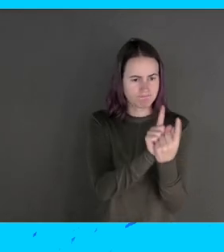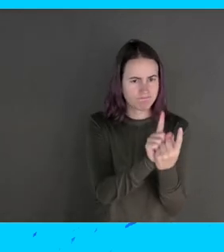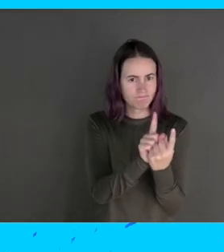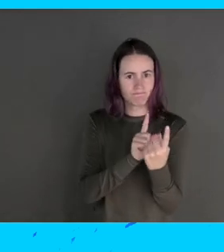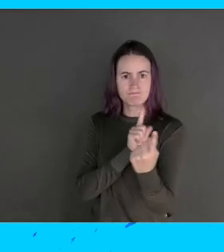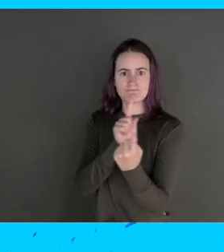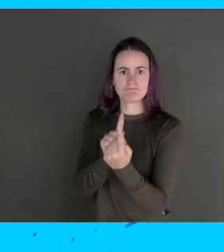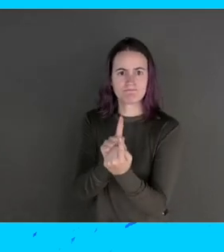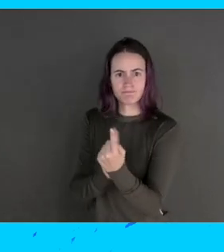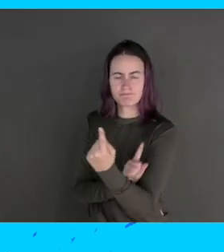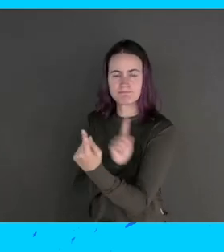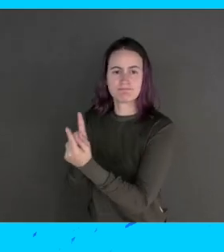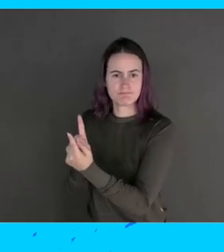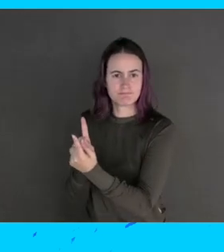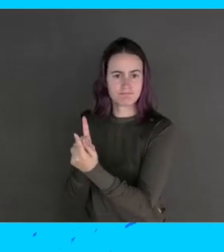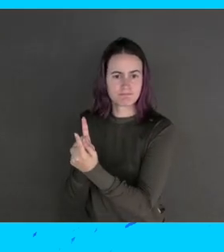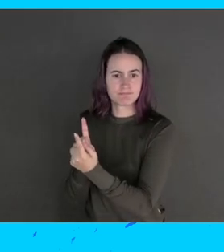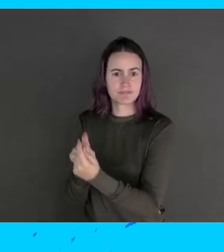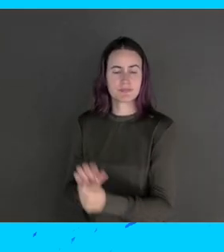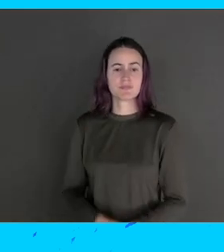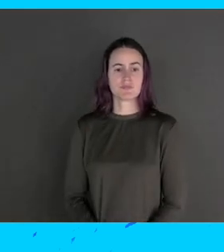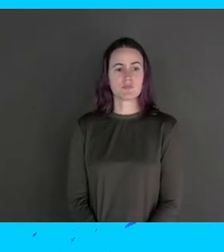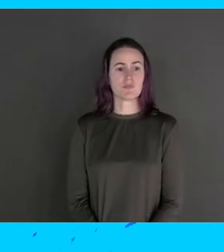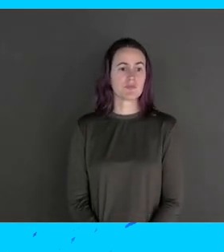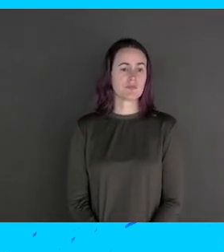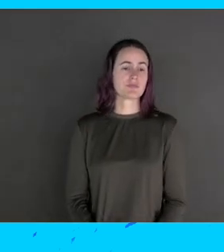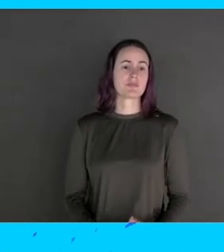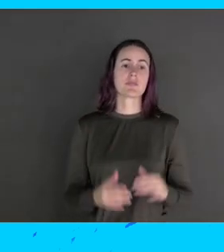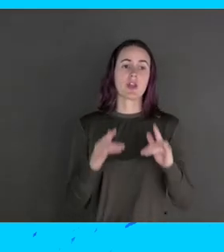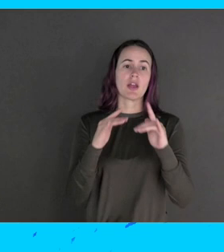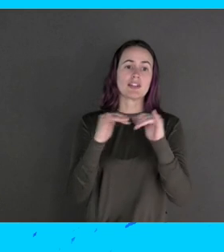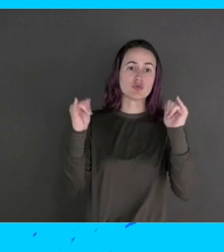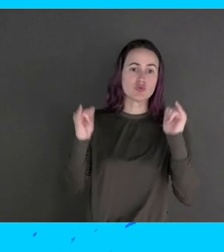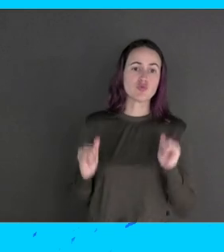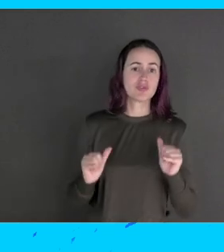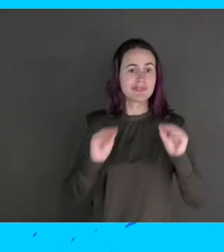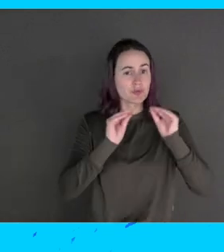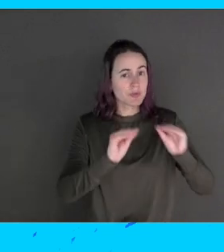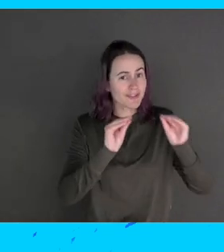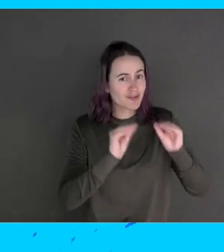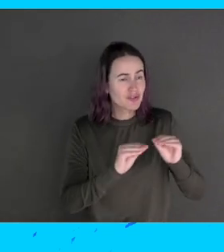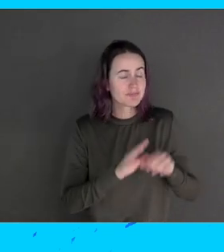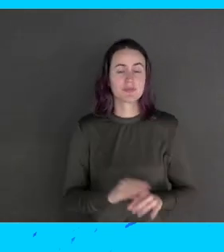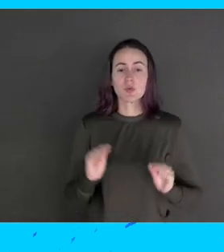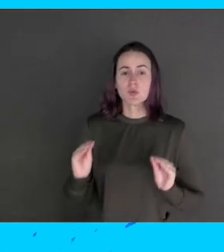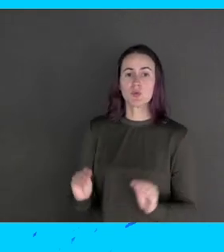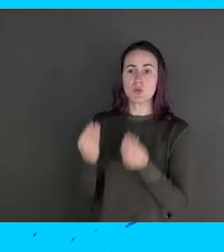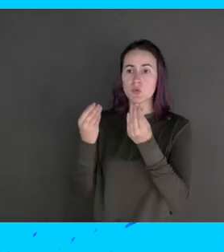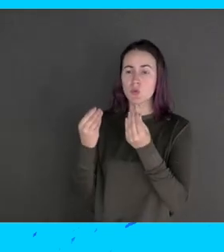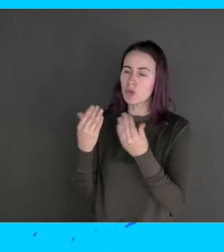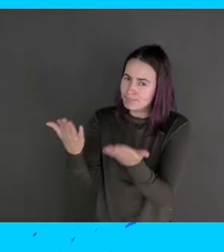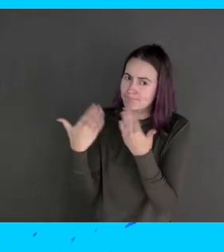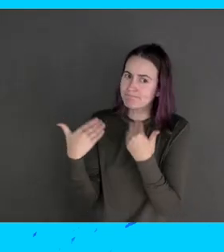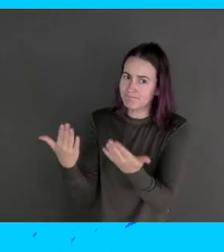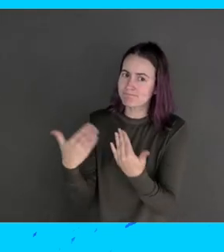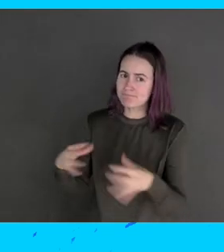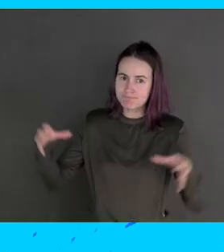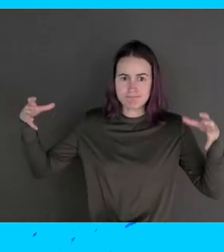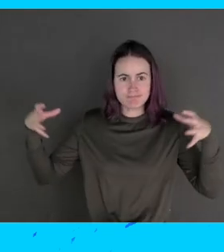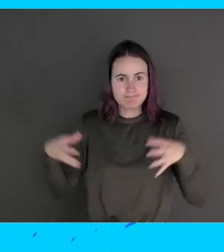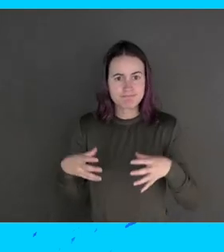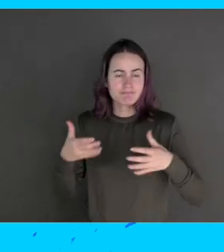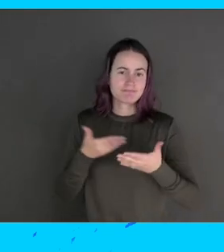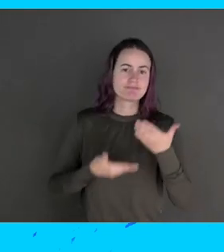go to educational institutions, talking to youth, inviting them to be a part,